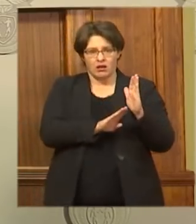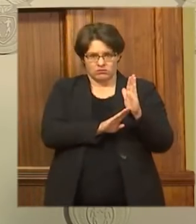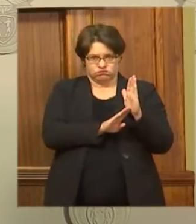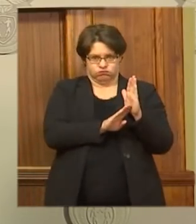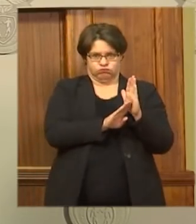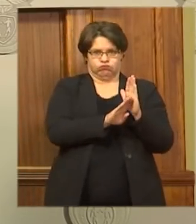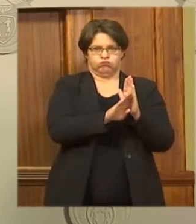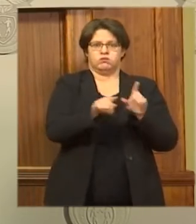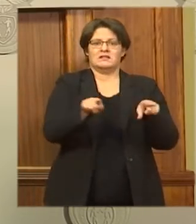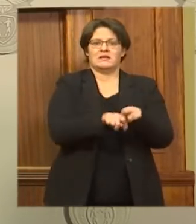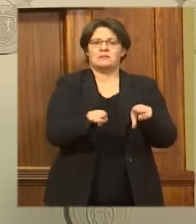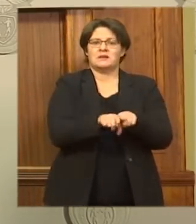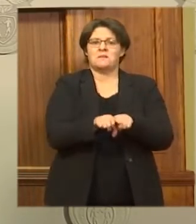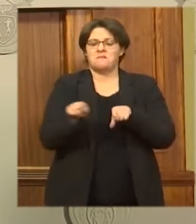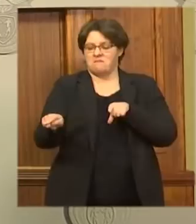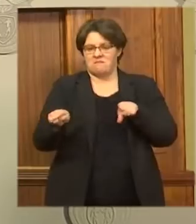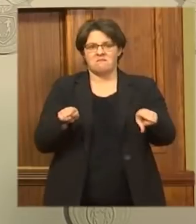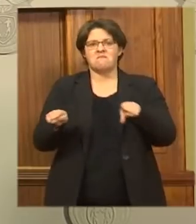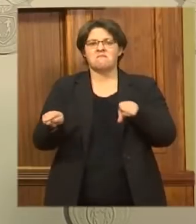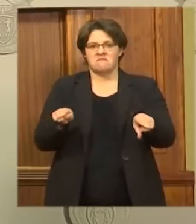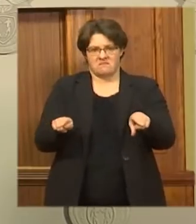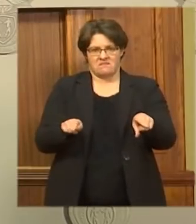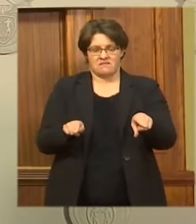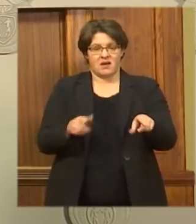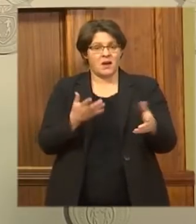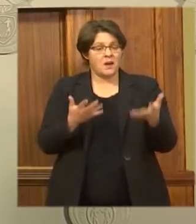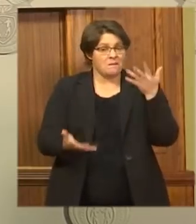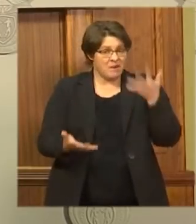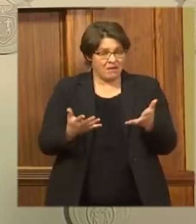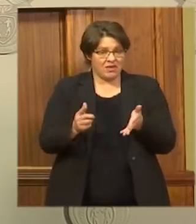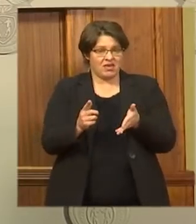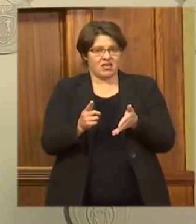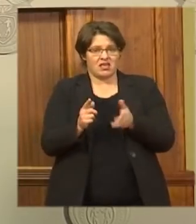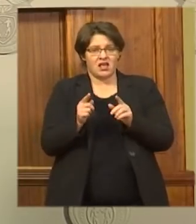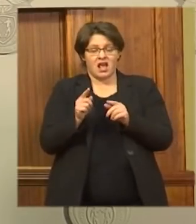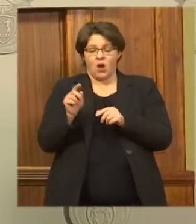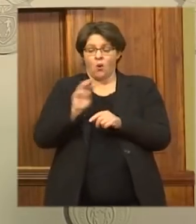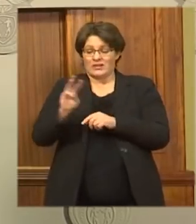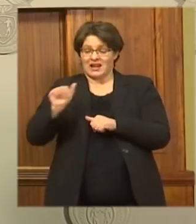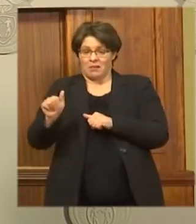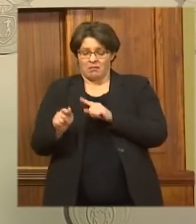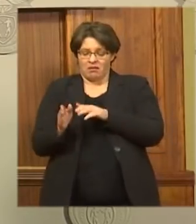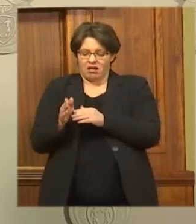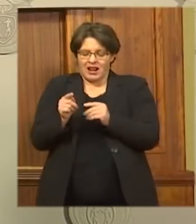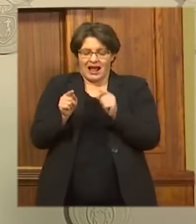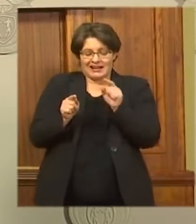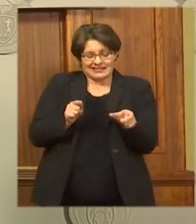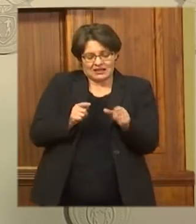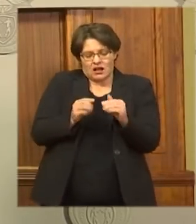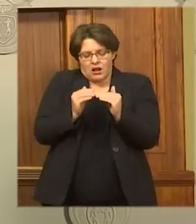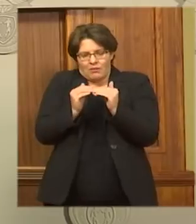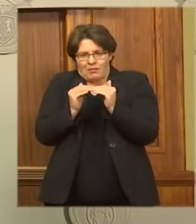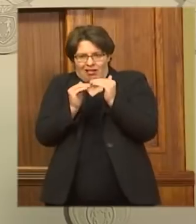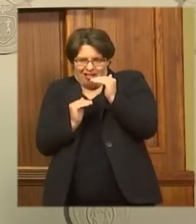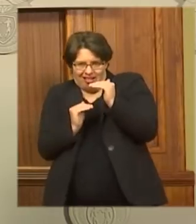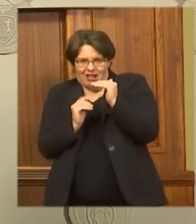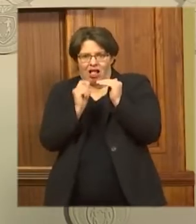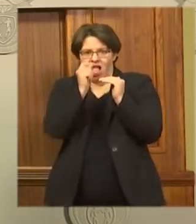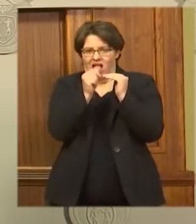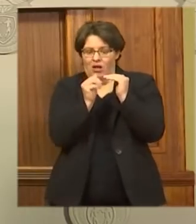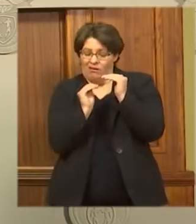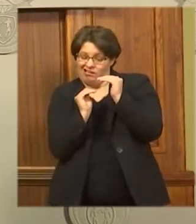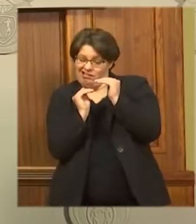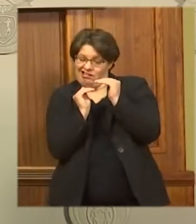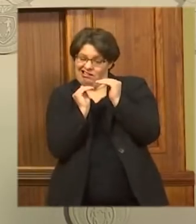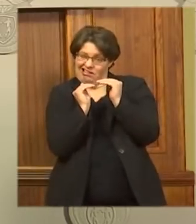to rise and may just be a few weeks behind the Western Cape. For many of